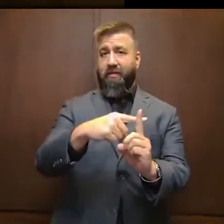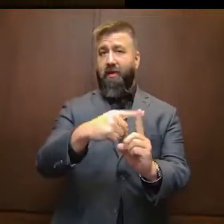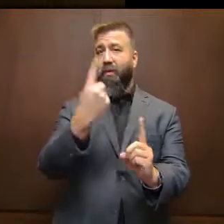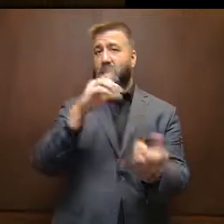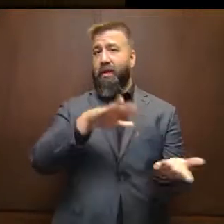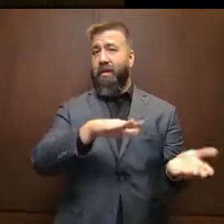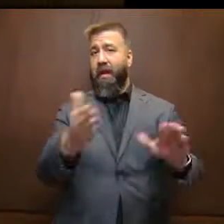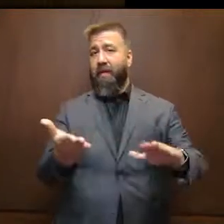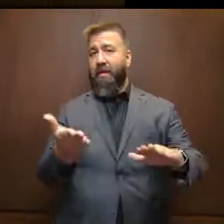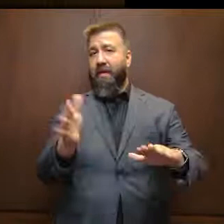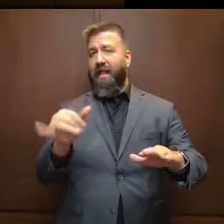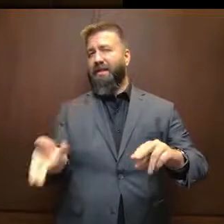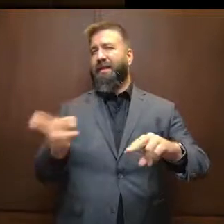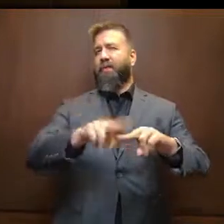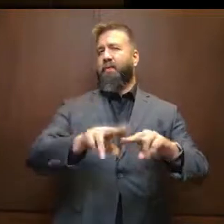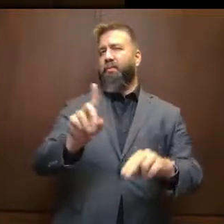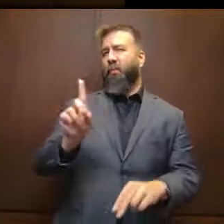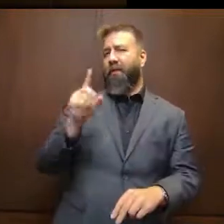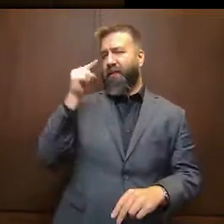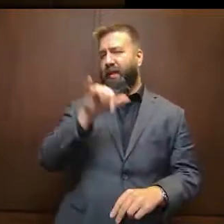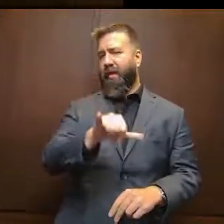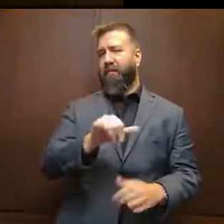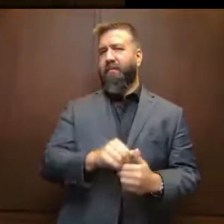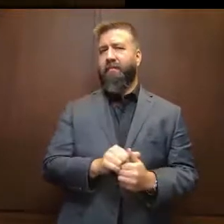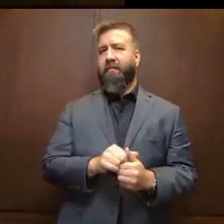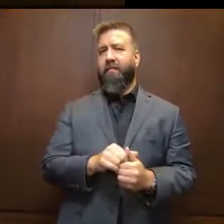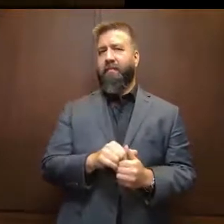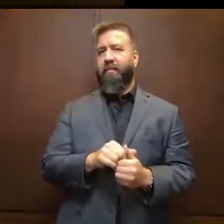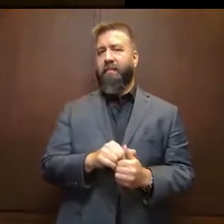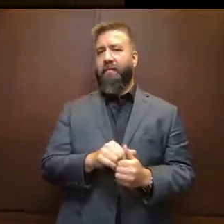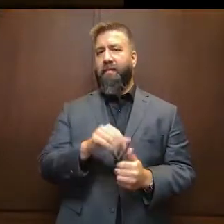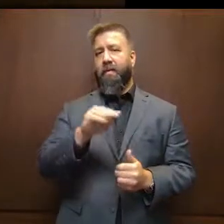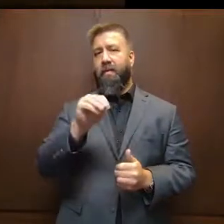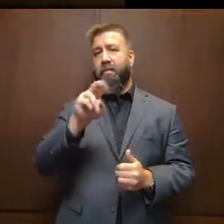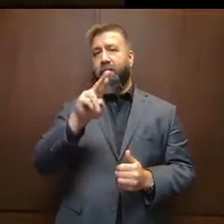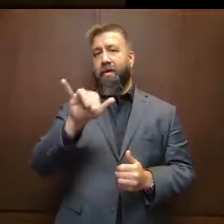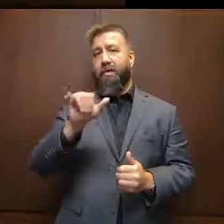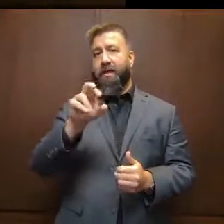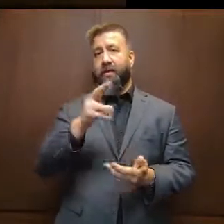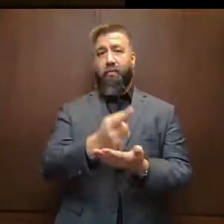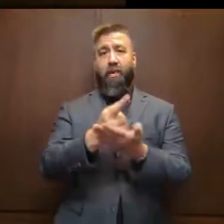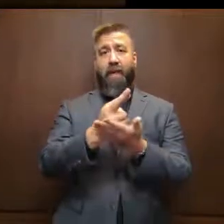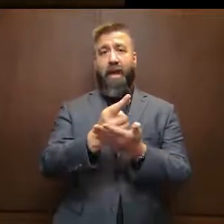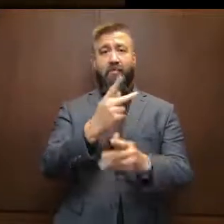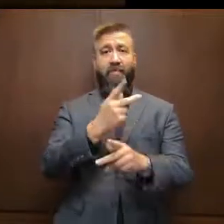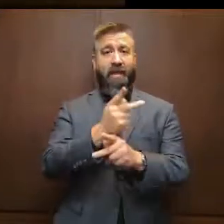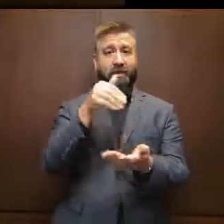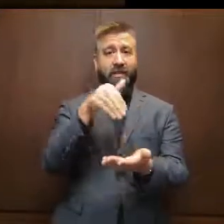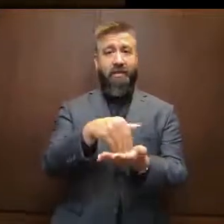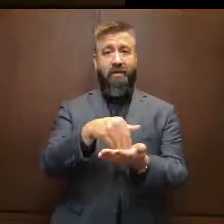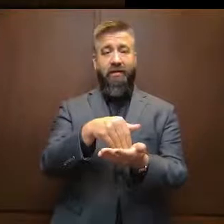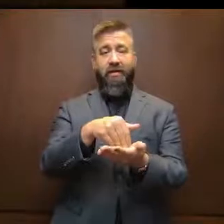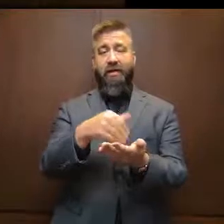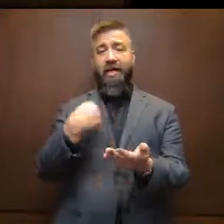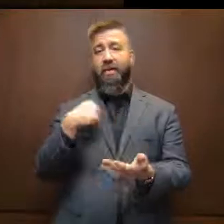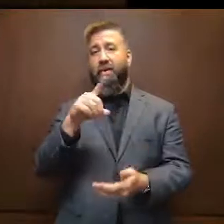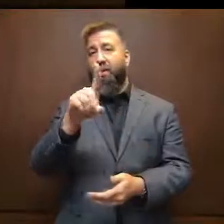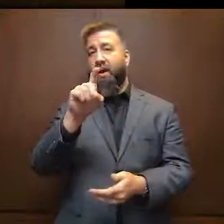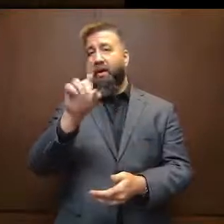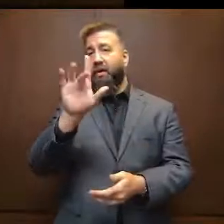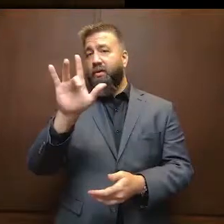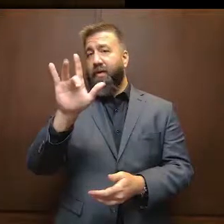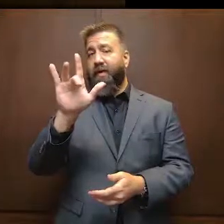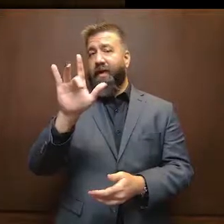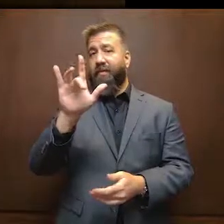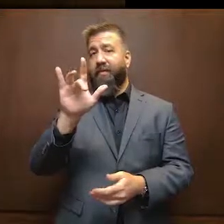1 case for that facility. Mercy Rehab and Care Center in Swansea has 125 cases and 14